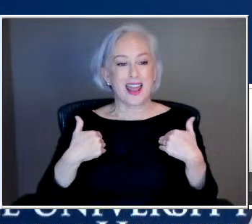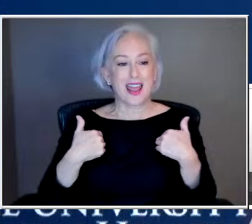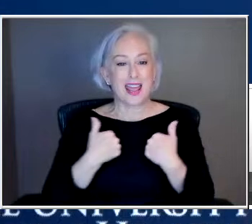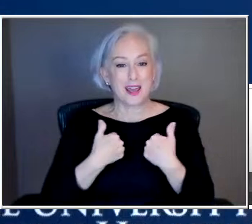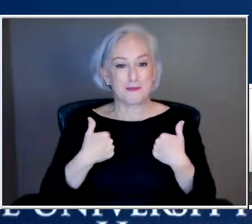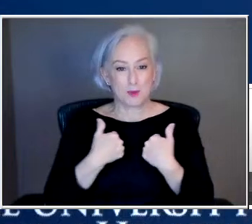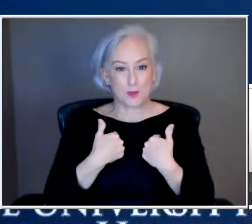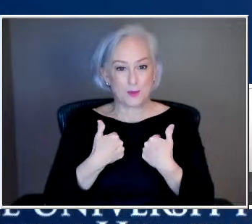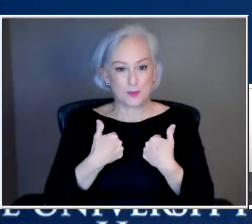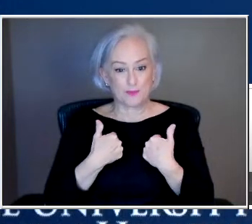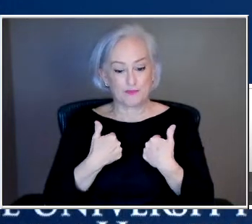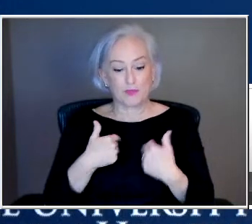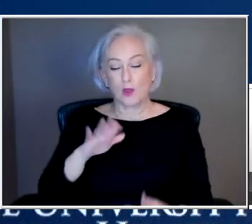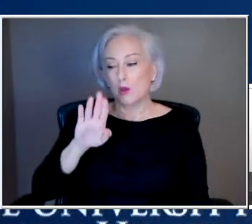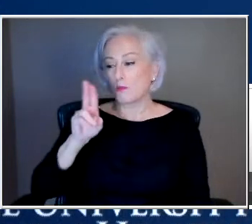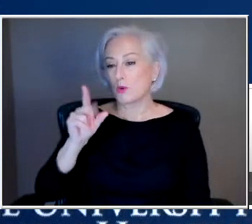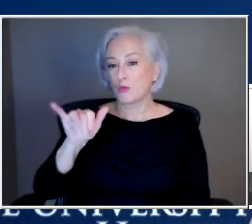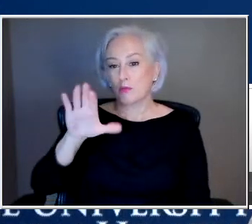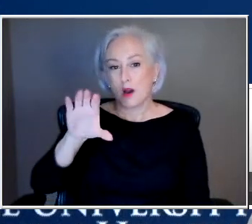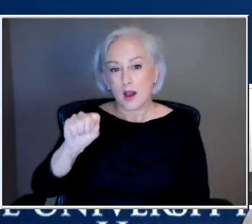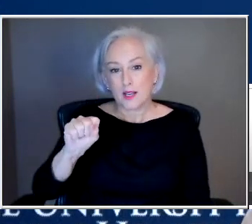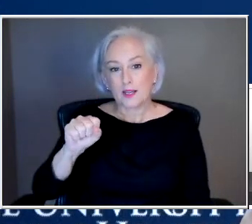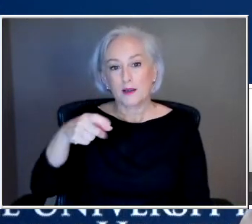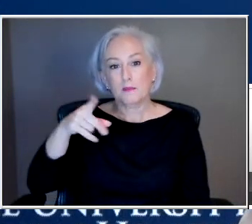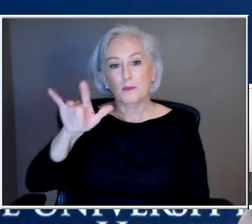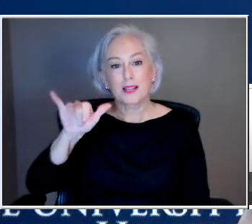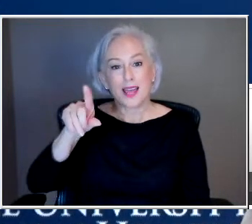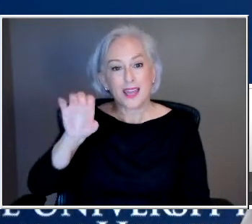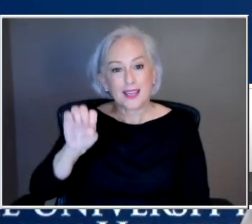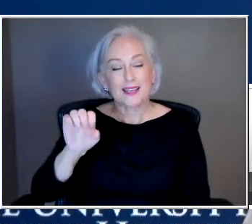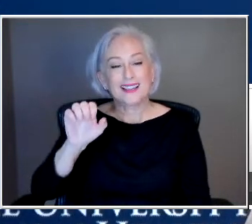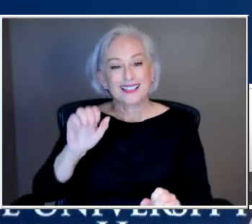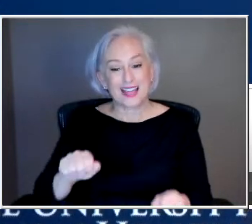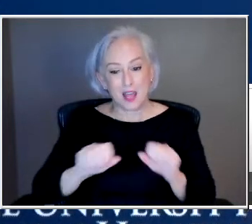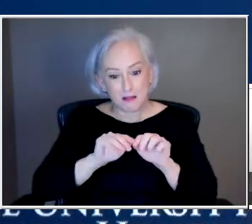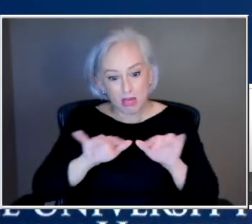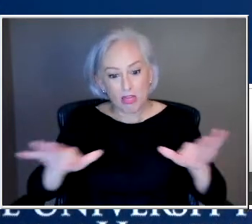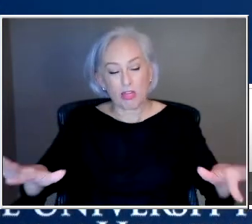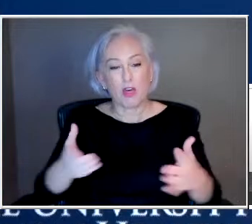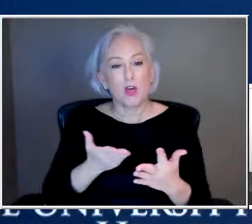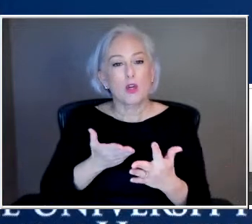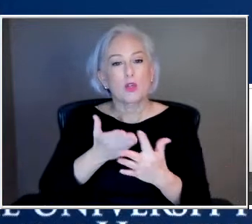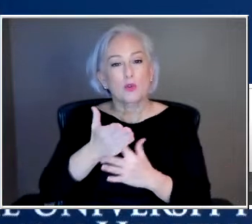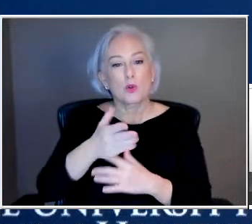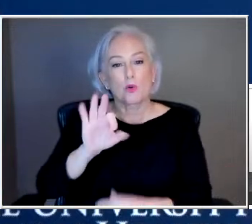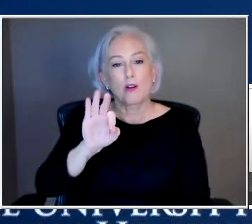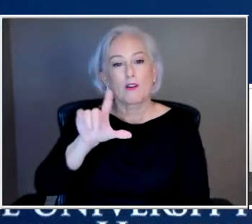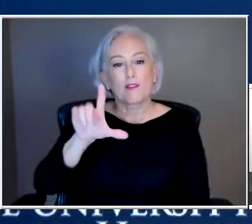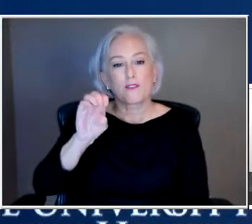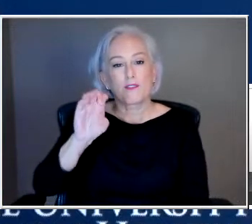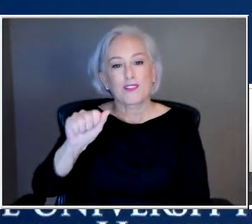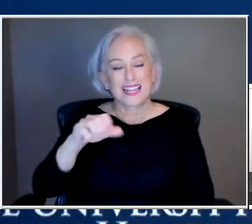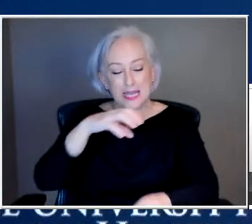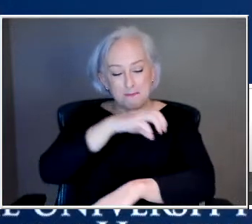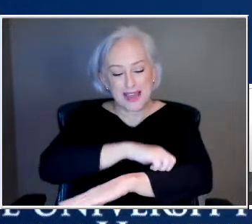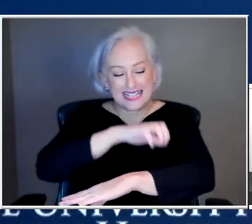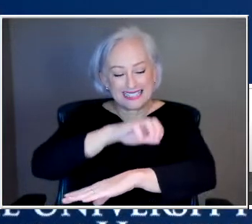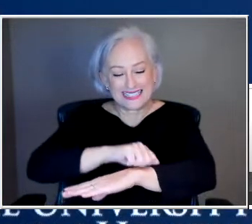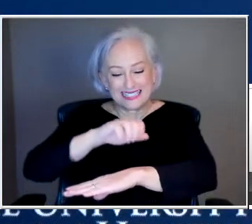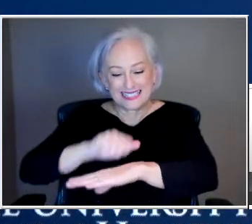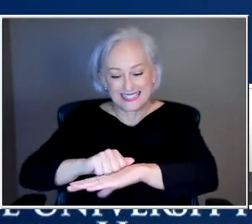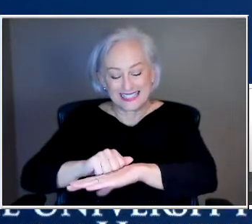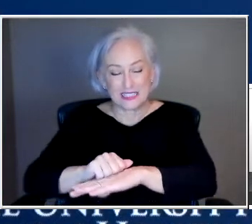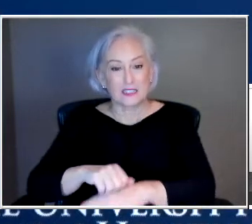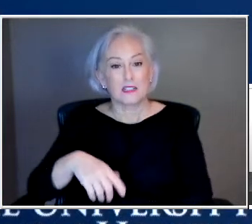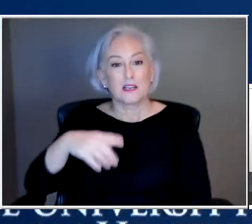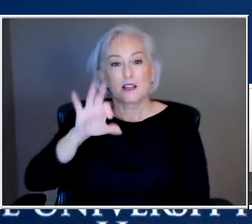through flea bites. Those flea bites can be biting the animals, and then of course if you have animals, those fleas can jump